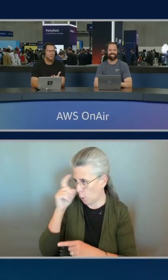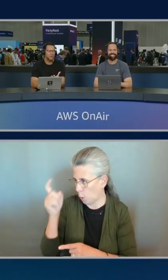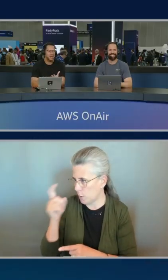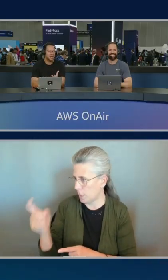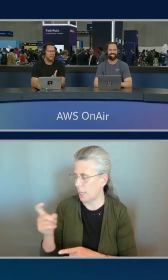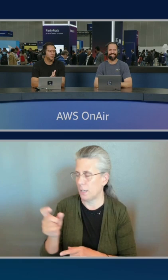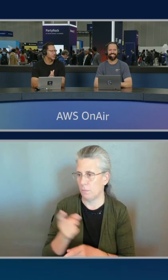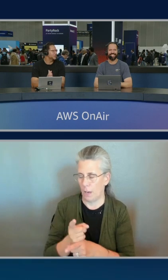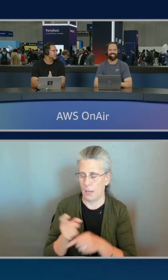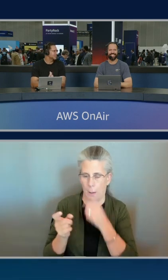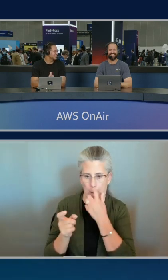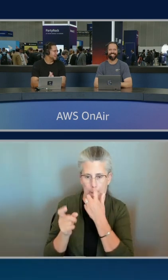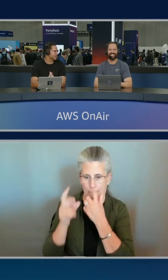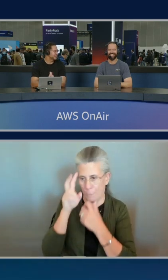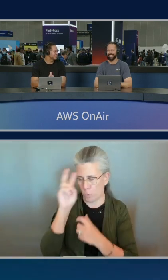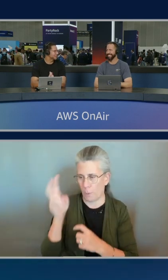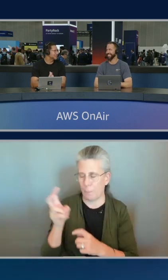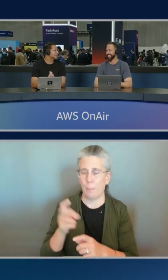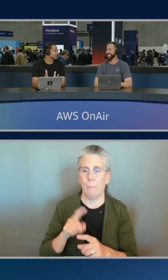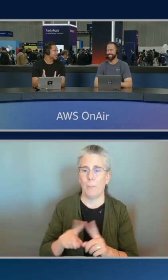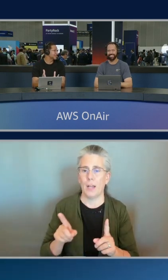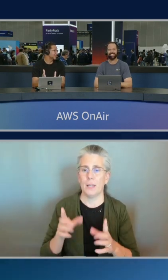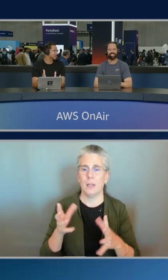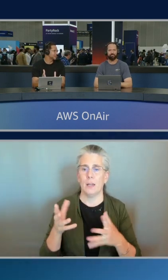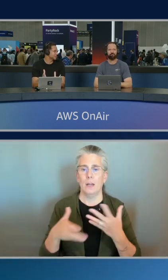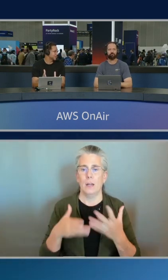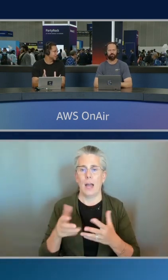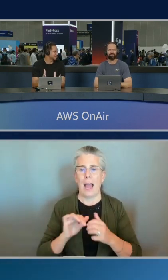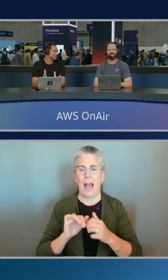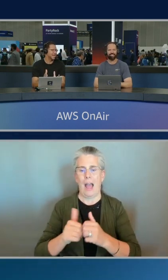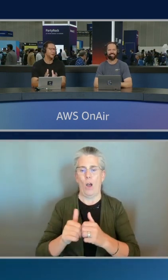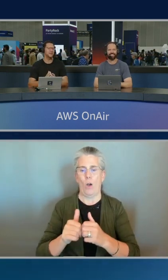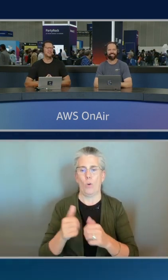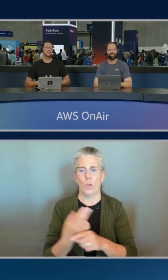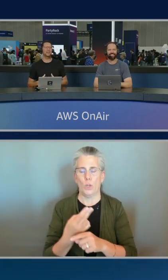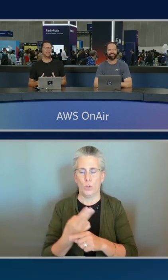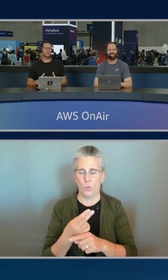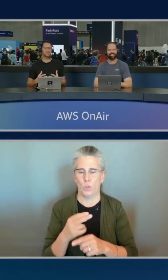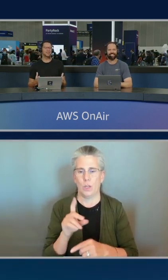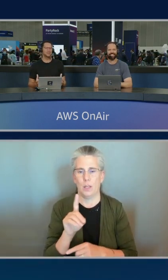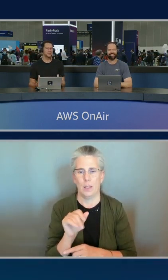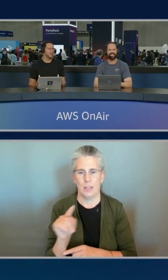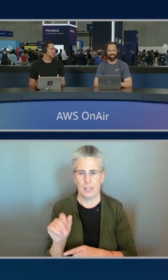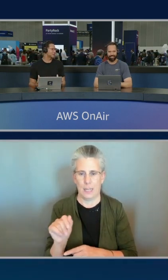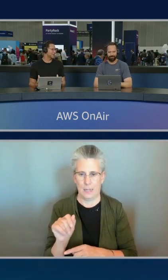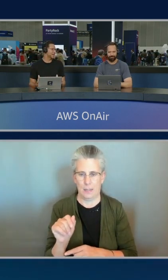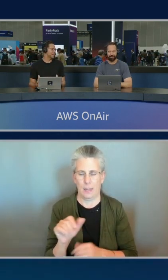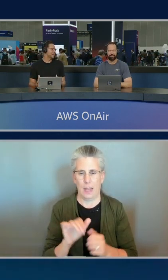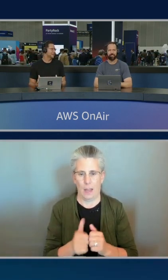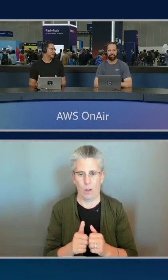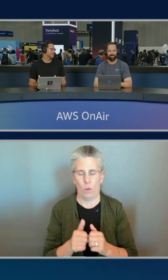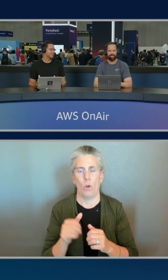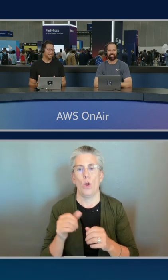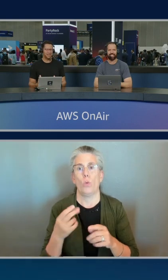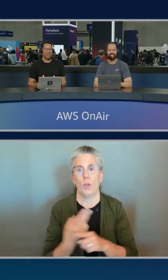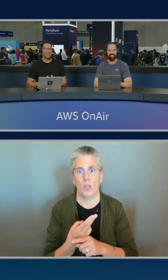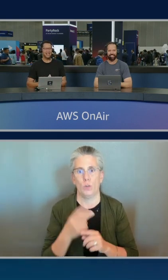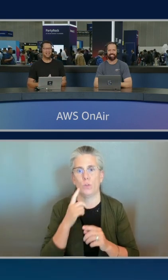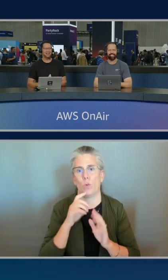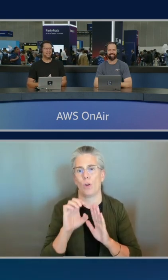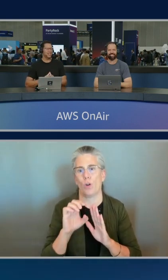the way that we're using the data to be able to train the large language models, and how we do that in a responsible and ethical way. Because there's